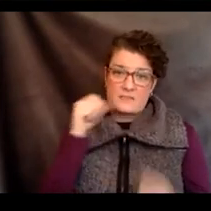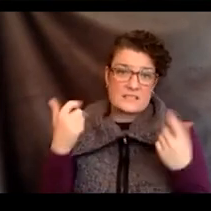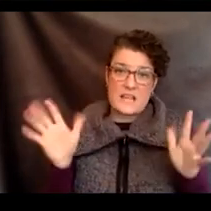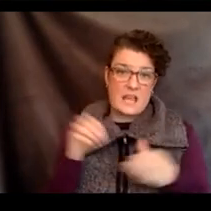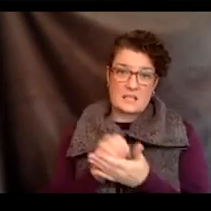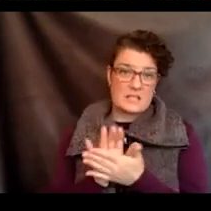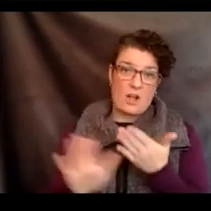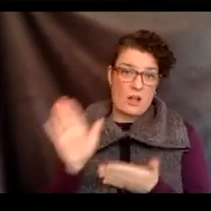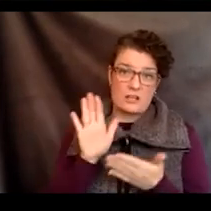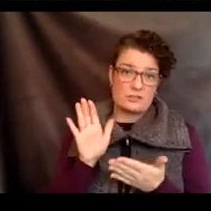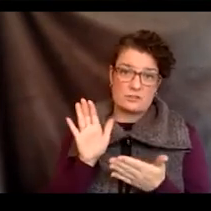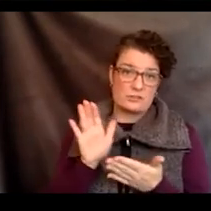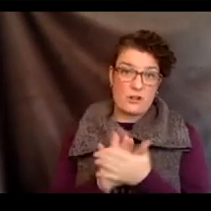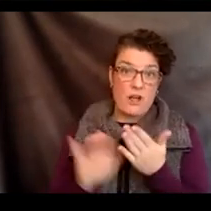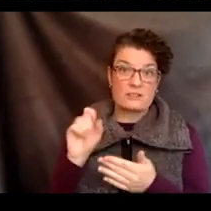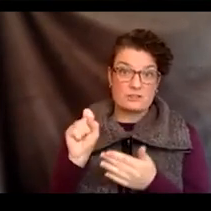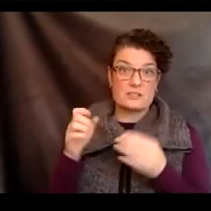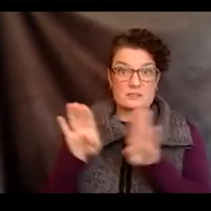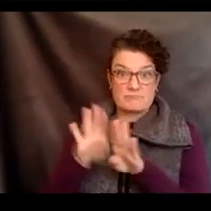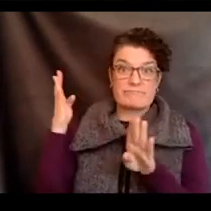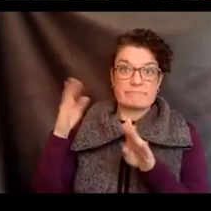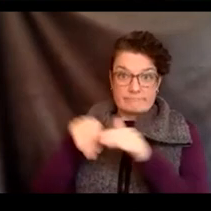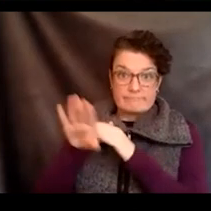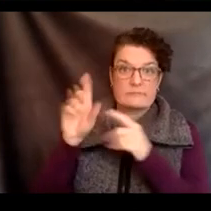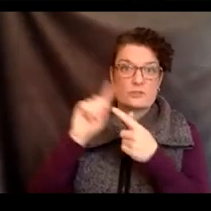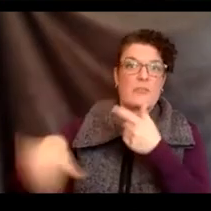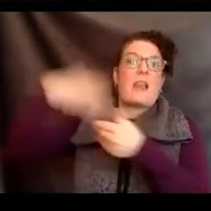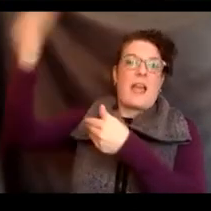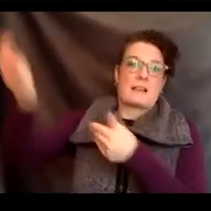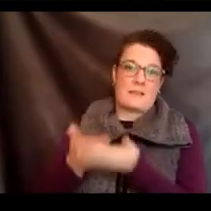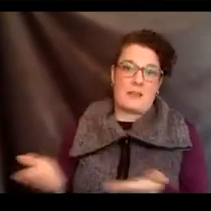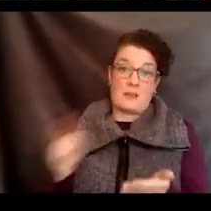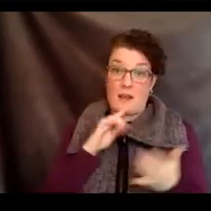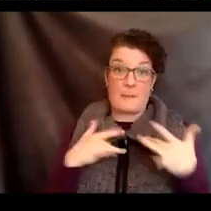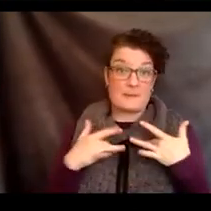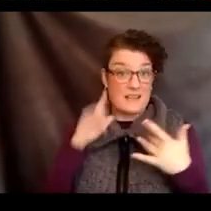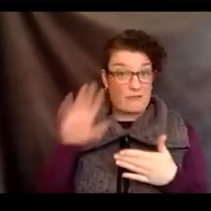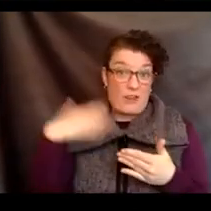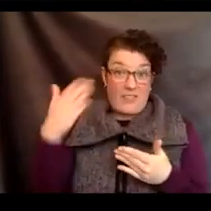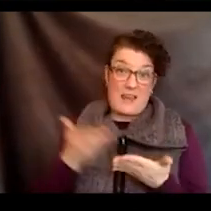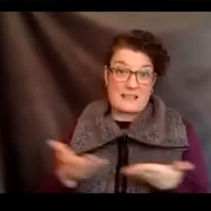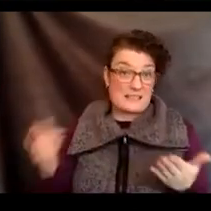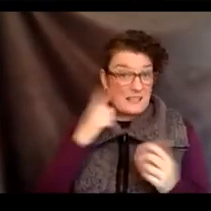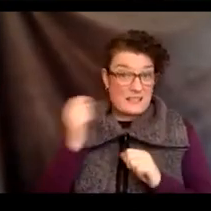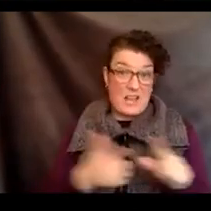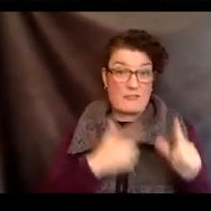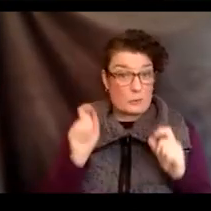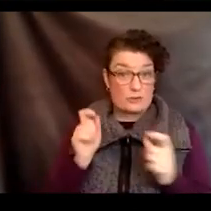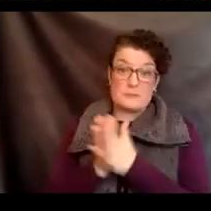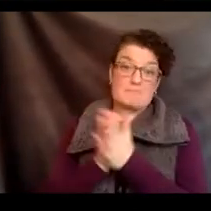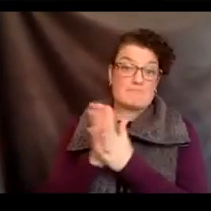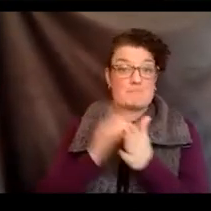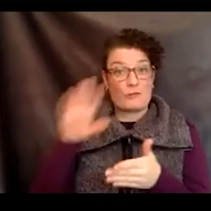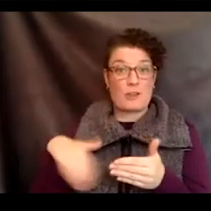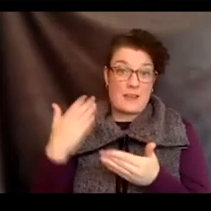life doesn't end in college. Like, college is a gateway to the next big thing. And I'm very excited for the next big thing. And I think everyone should be excited for the next big